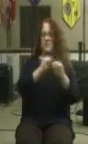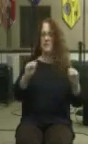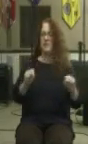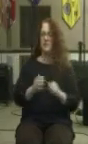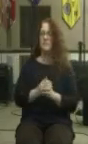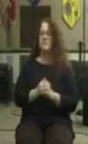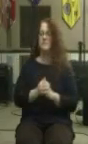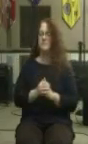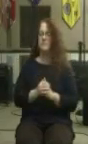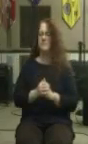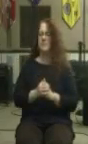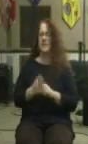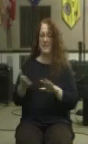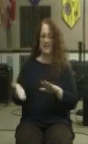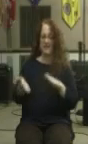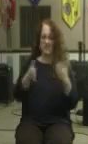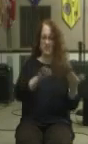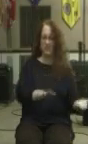Savior.